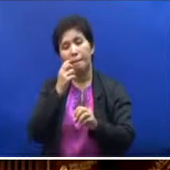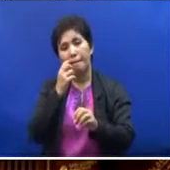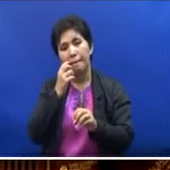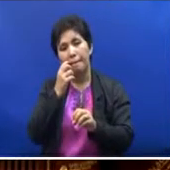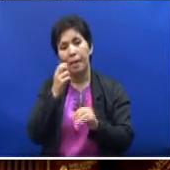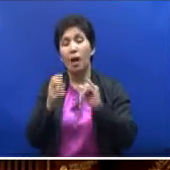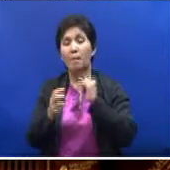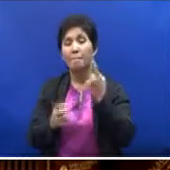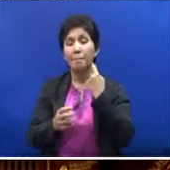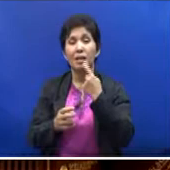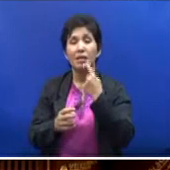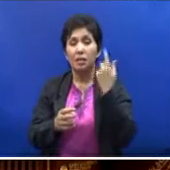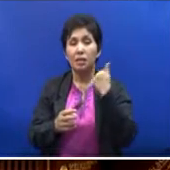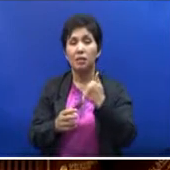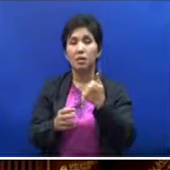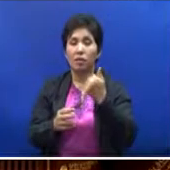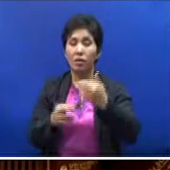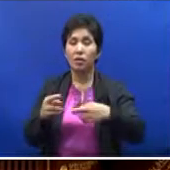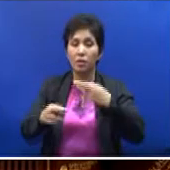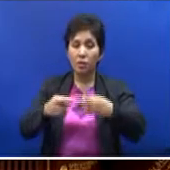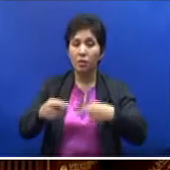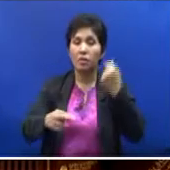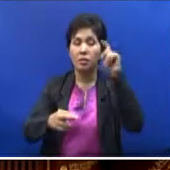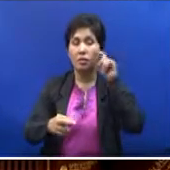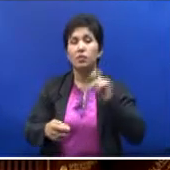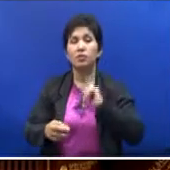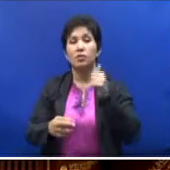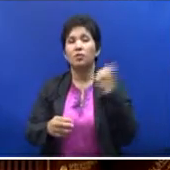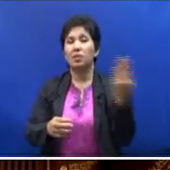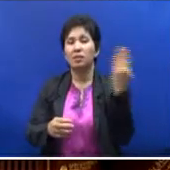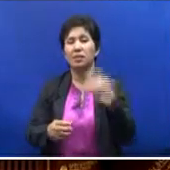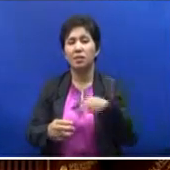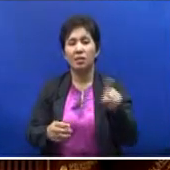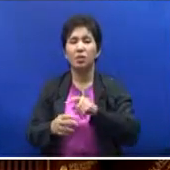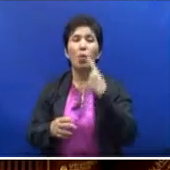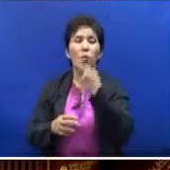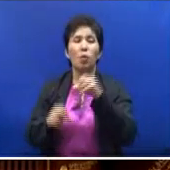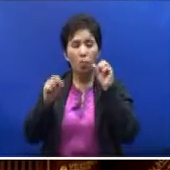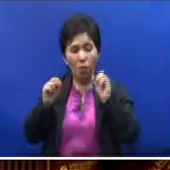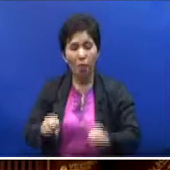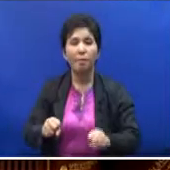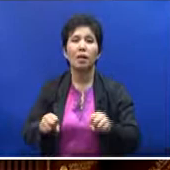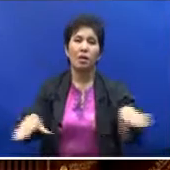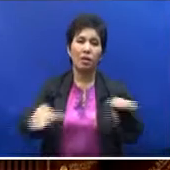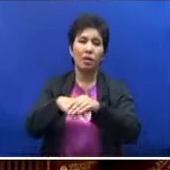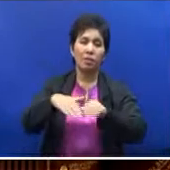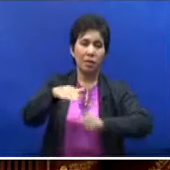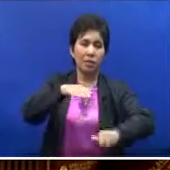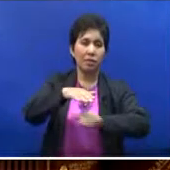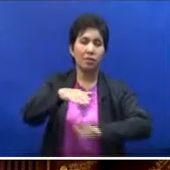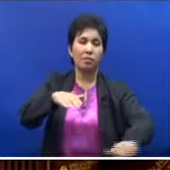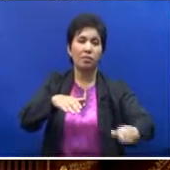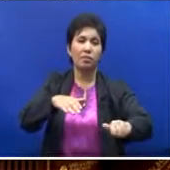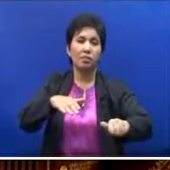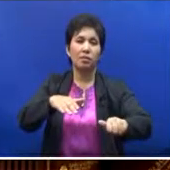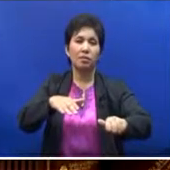I mentioned just now, it regulates sexual activity and determines who can marry each other based on the principle